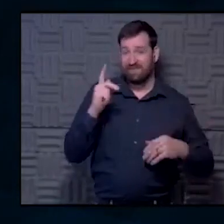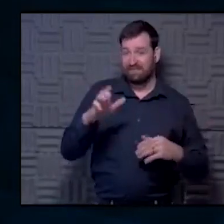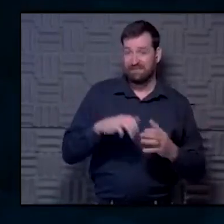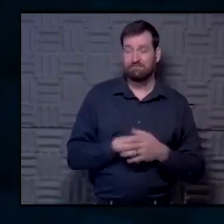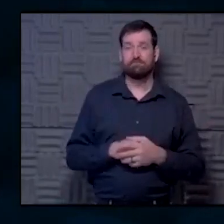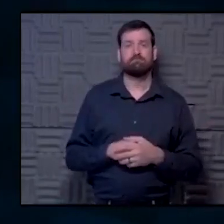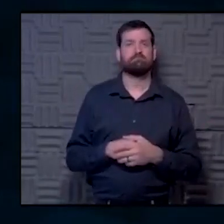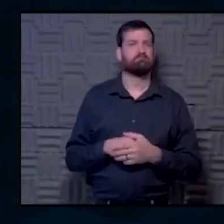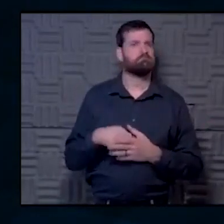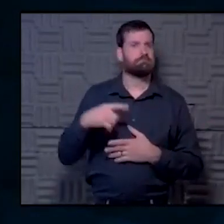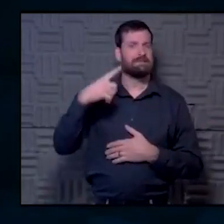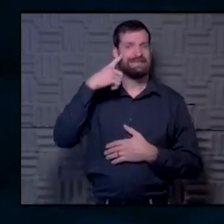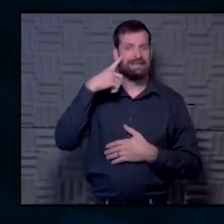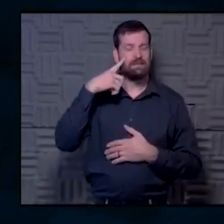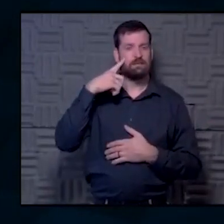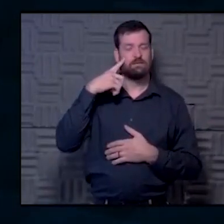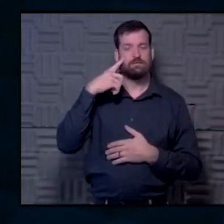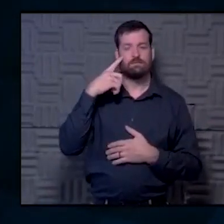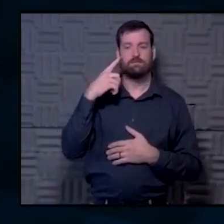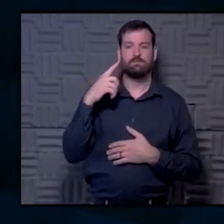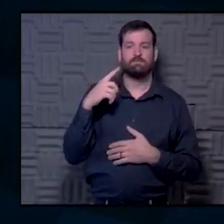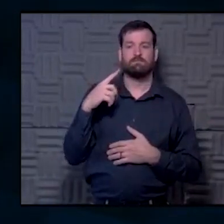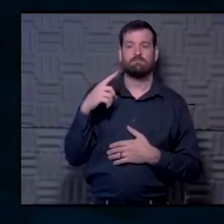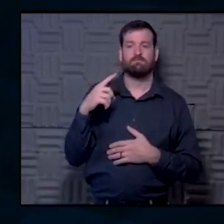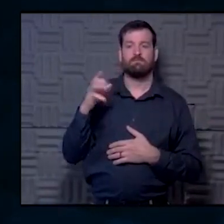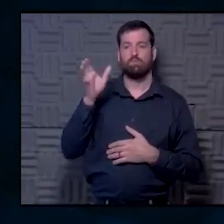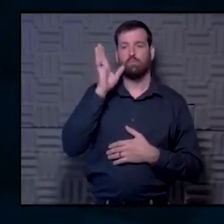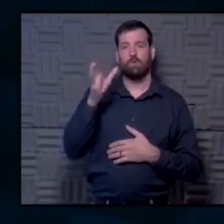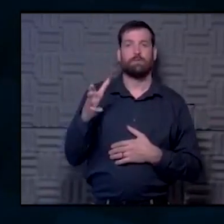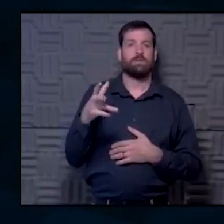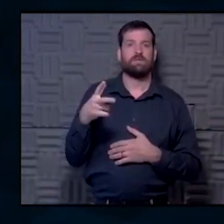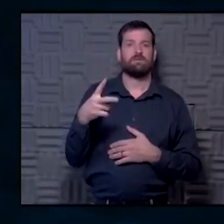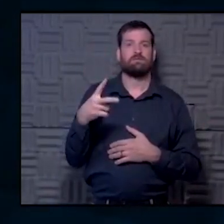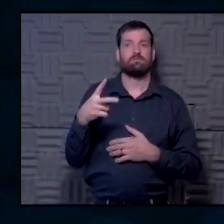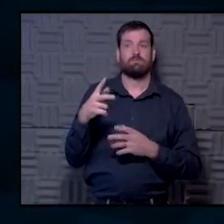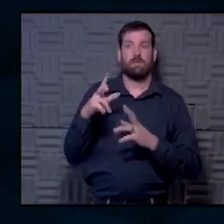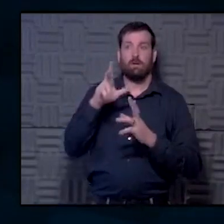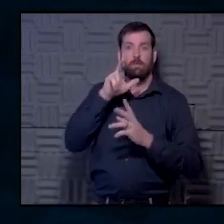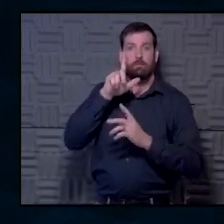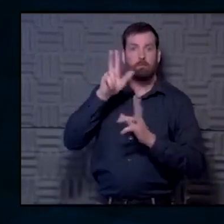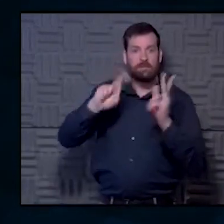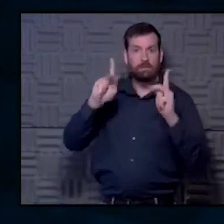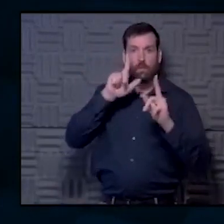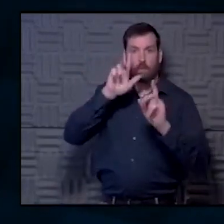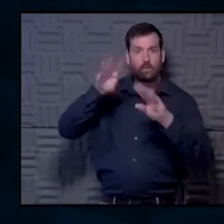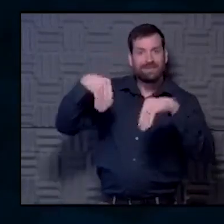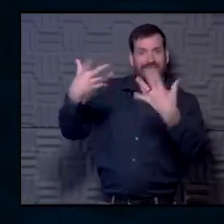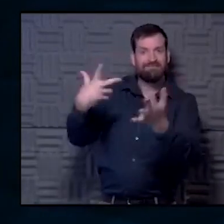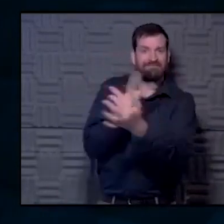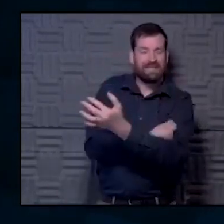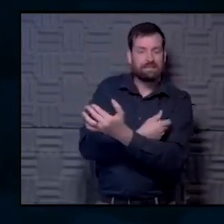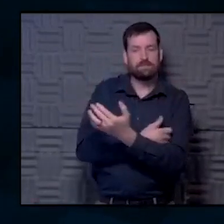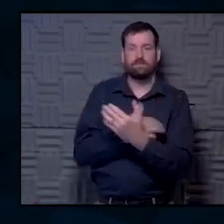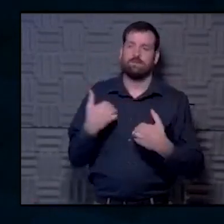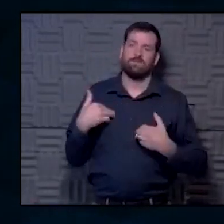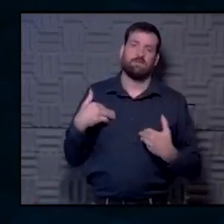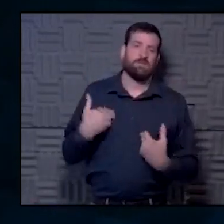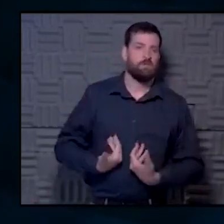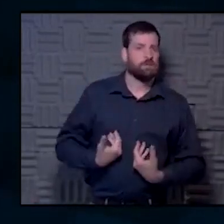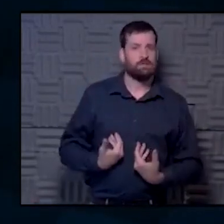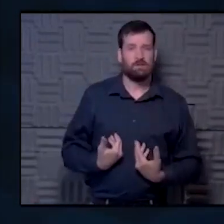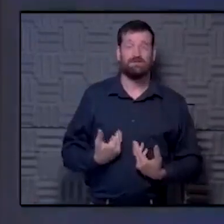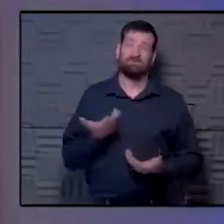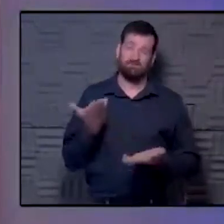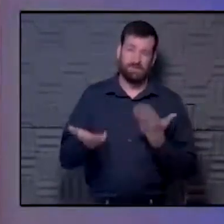I think personally there's going to be kind of a vaccinator fatigue syndrome set in. And as the months go by,